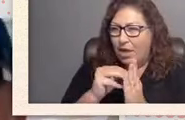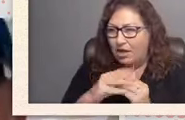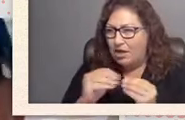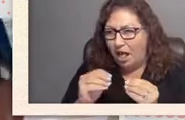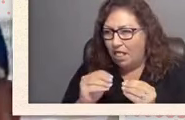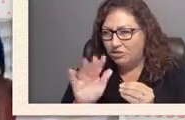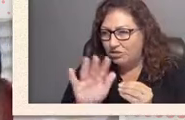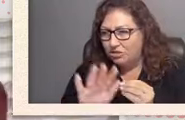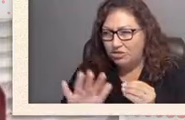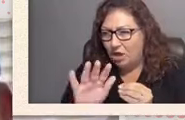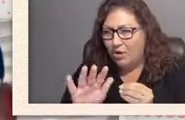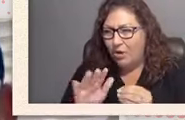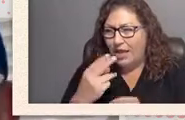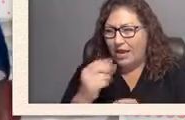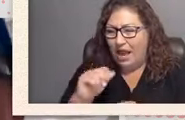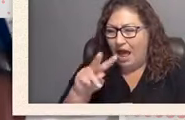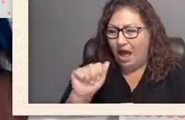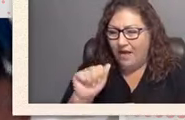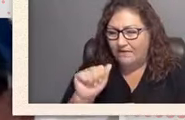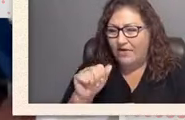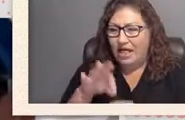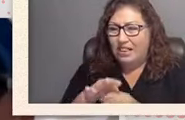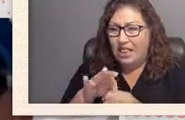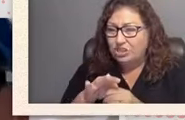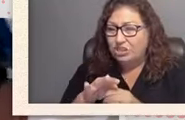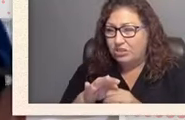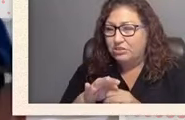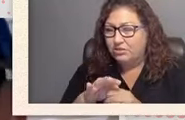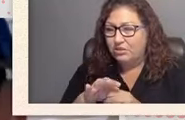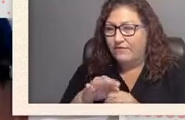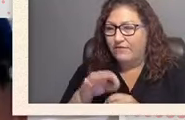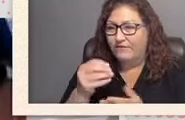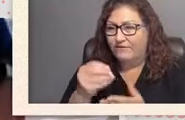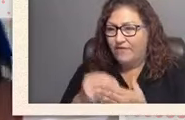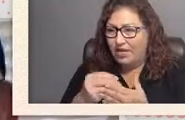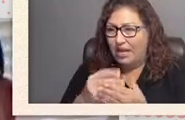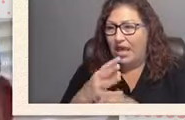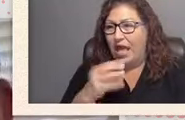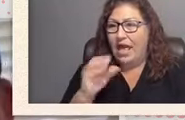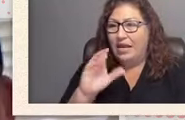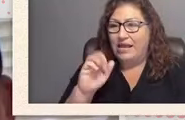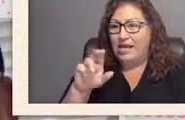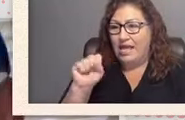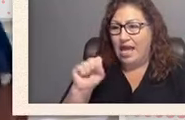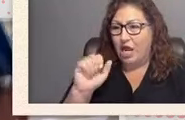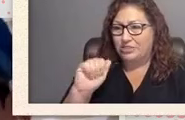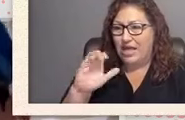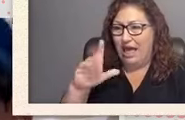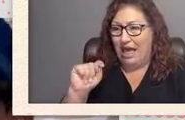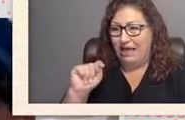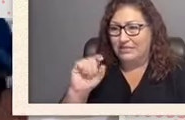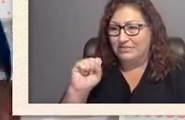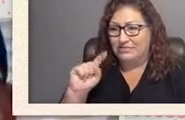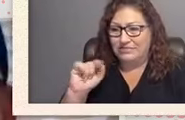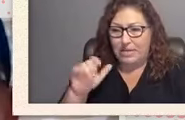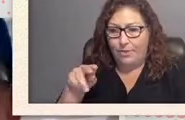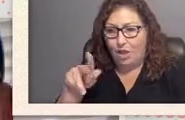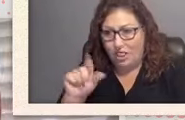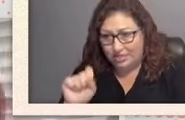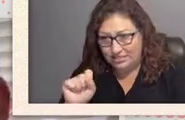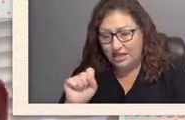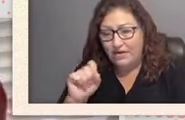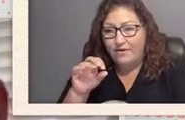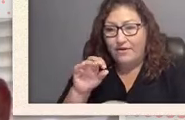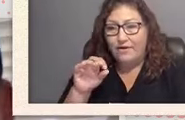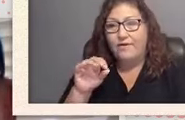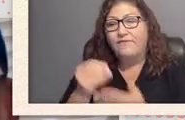in HAVA election security funding, as well as CARES Act stimulus funding related to COVID voting. So